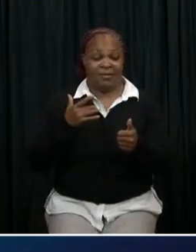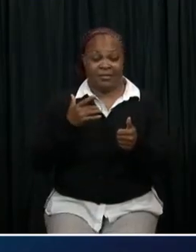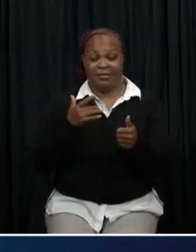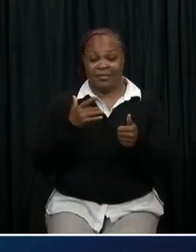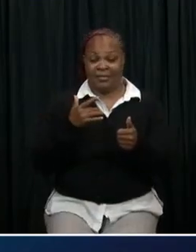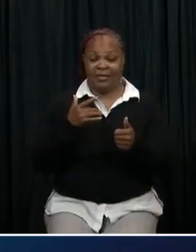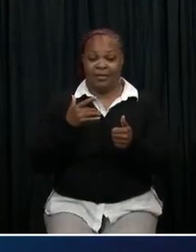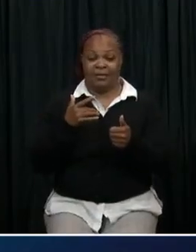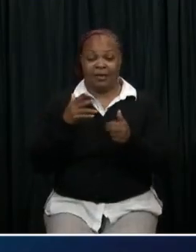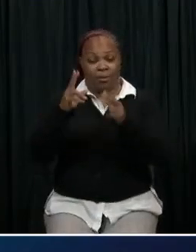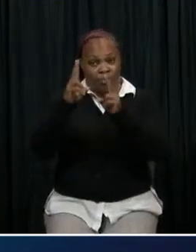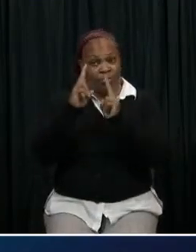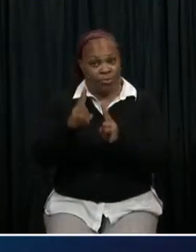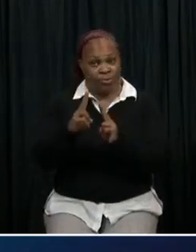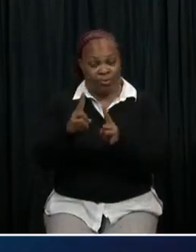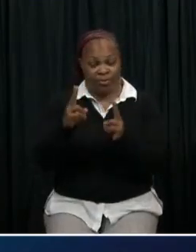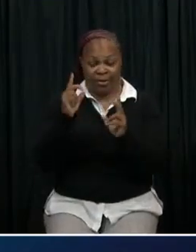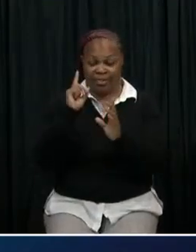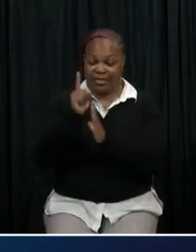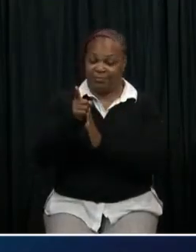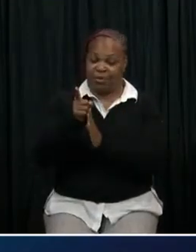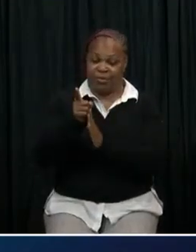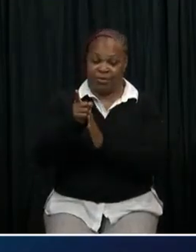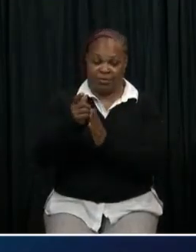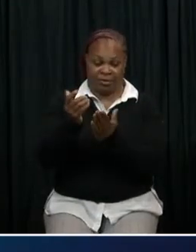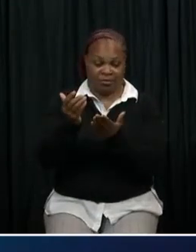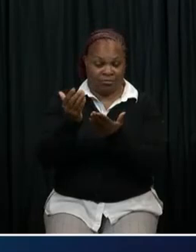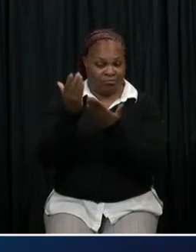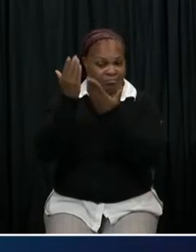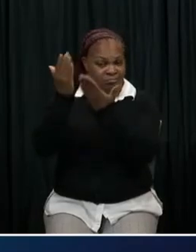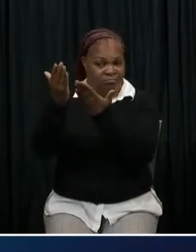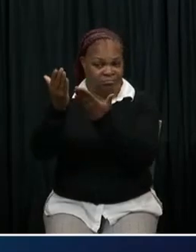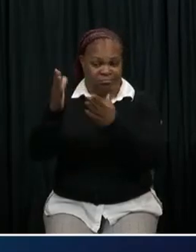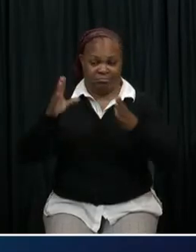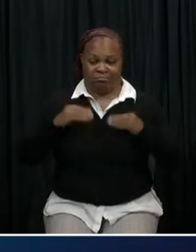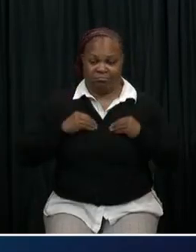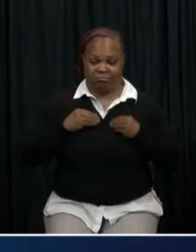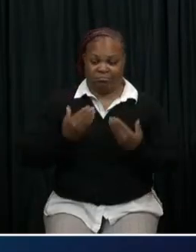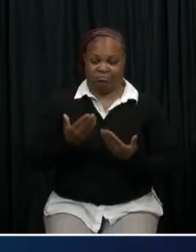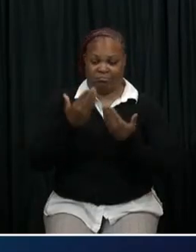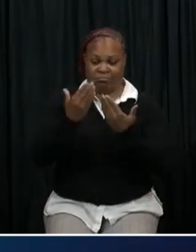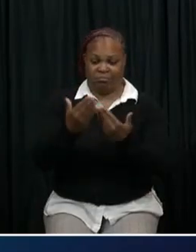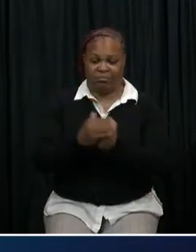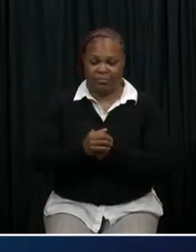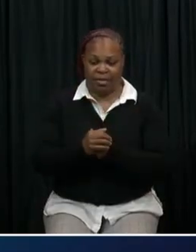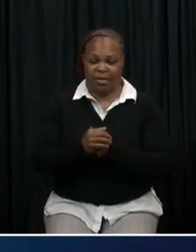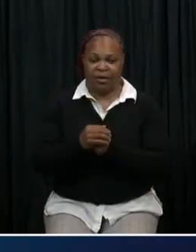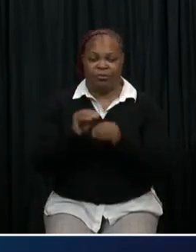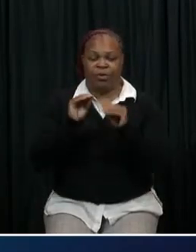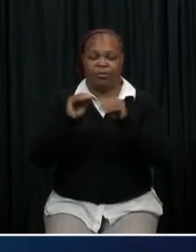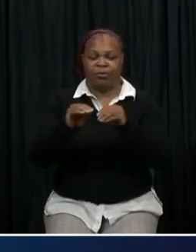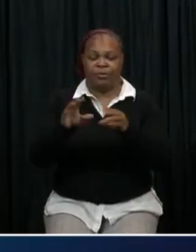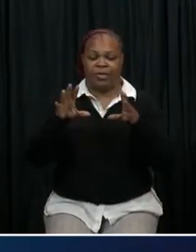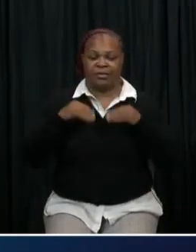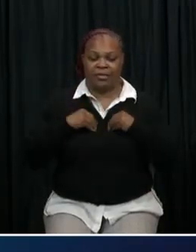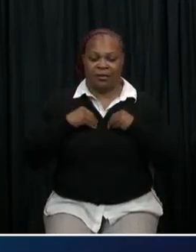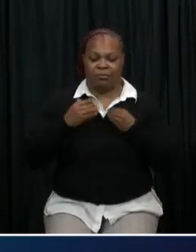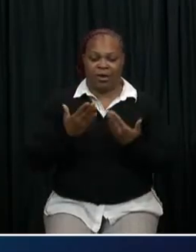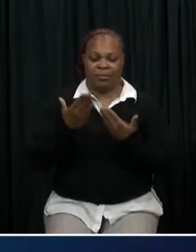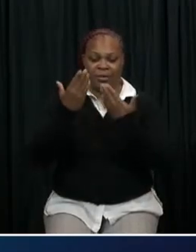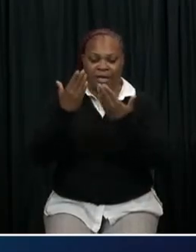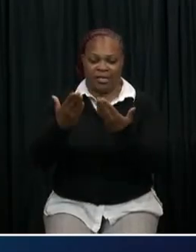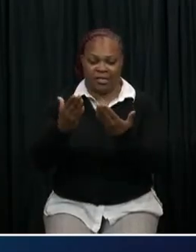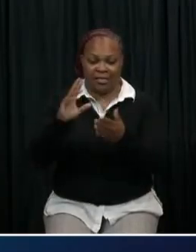a privilege at this moment to move we accept the recommendation. It is moved to accept this recommendation.